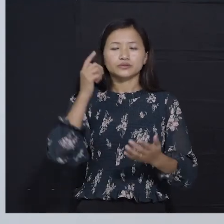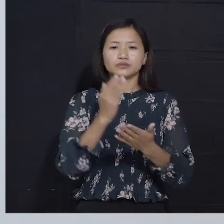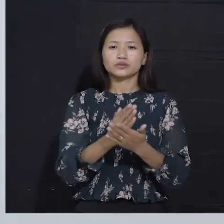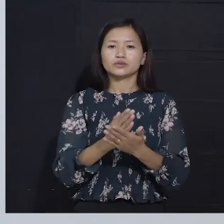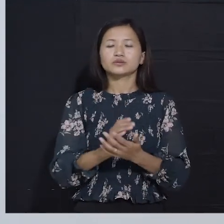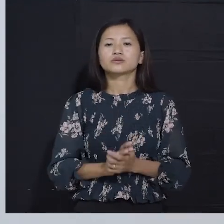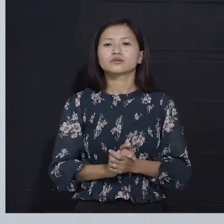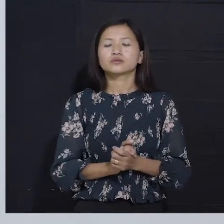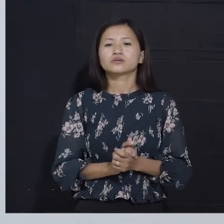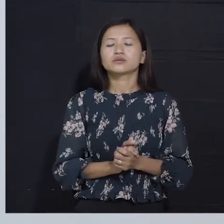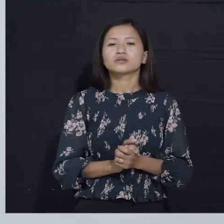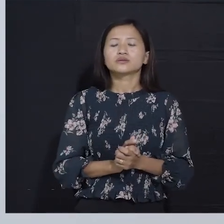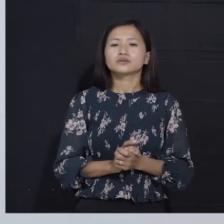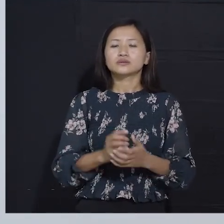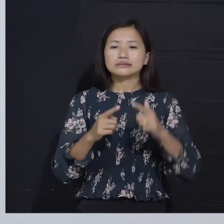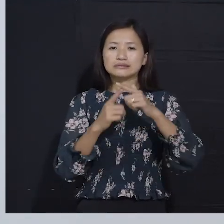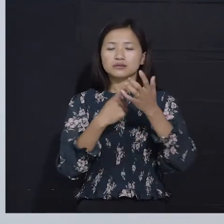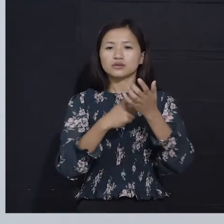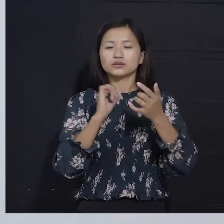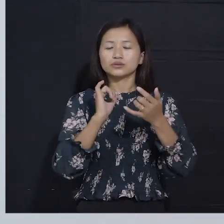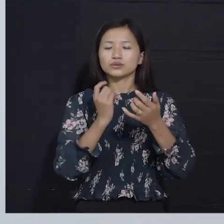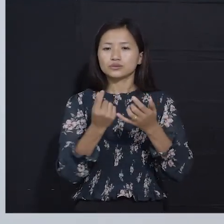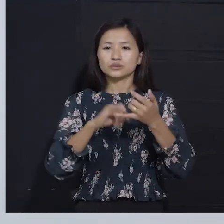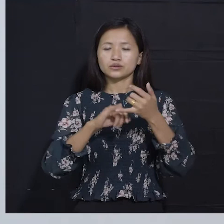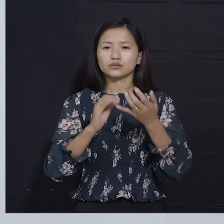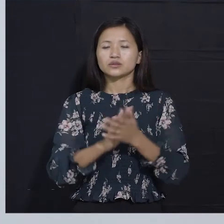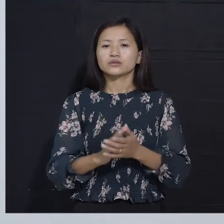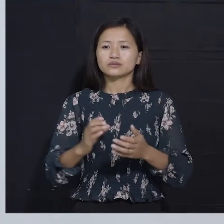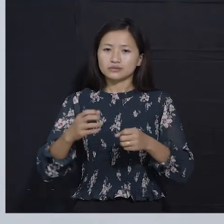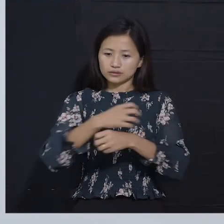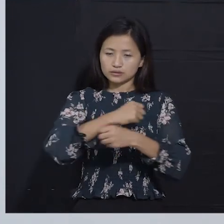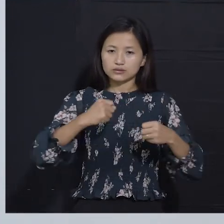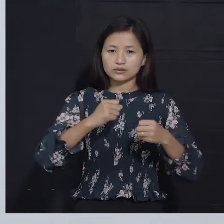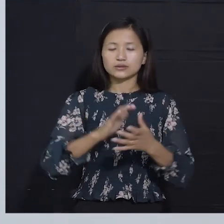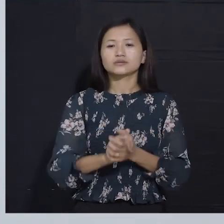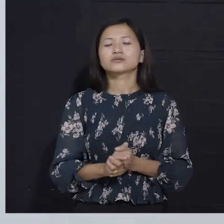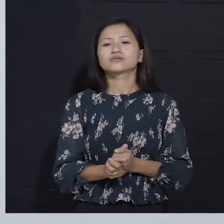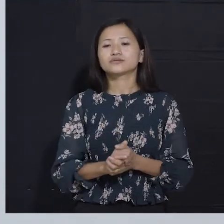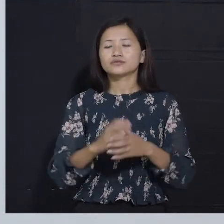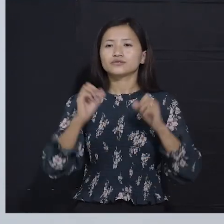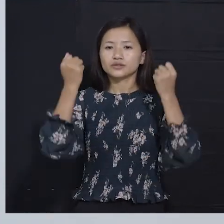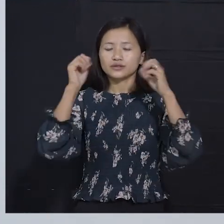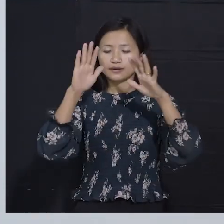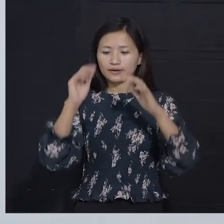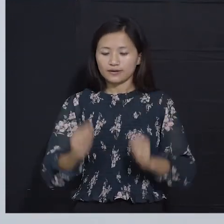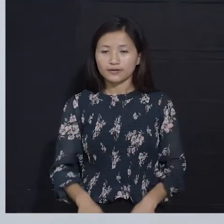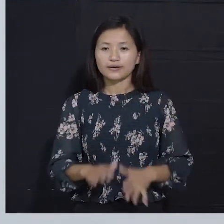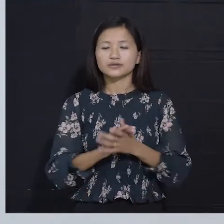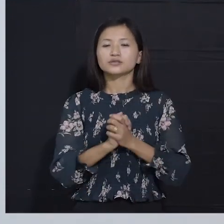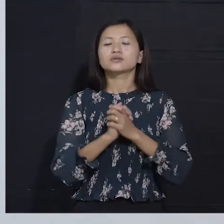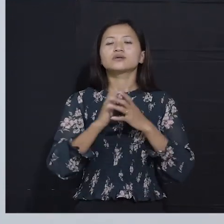means TRUSS, okay? That means to tie the feet and hands of something is called trust, okay? So he trusts